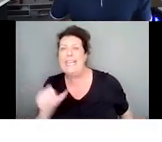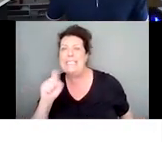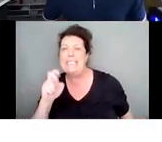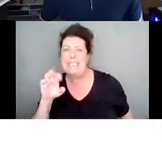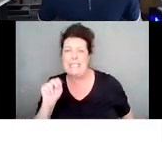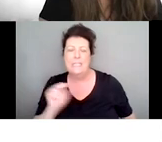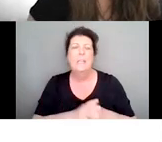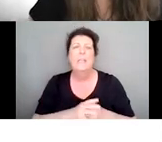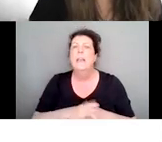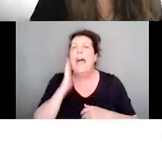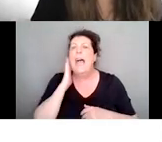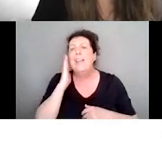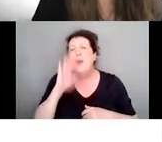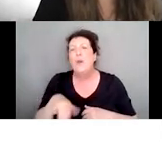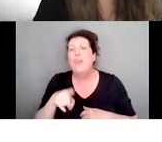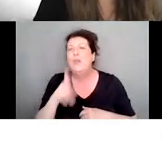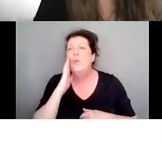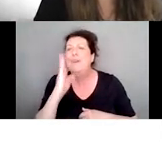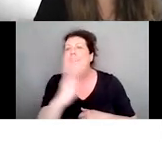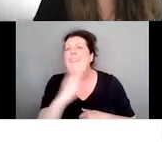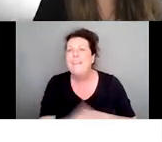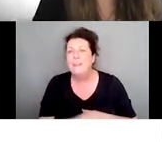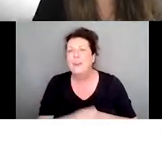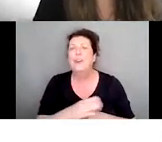yourself. So I decided. That's so nice.